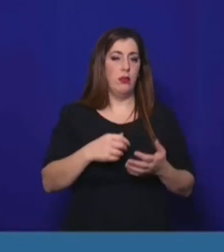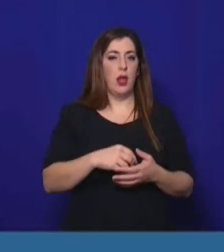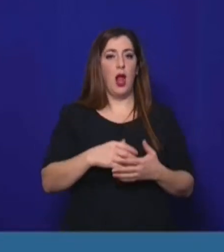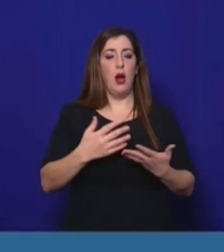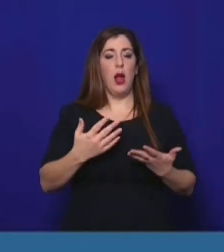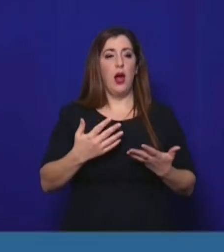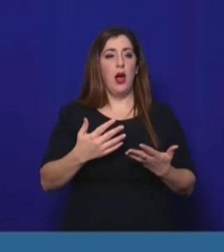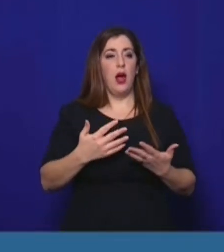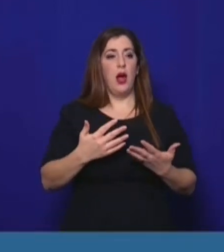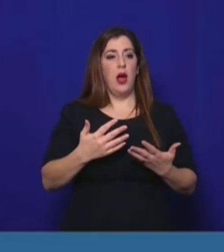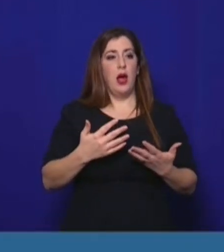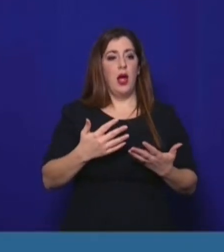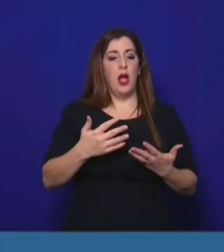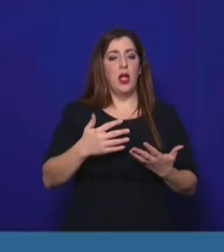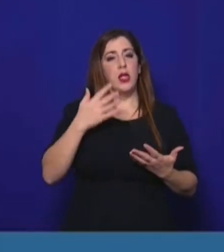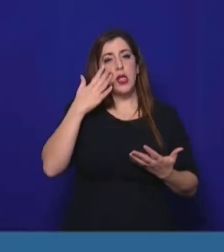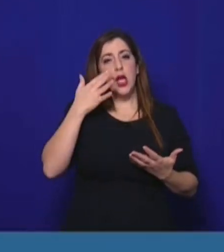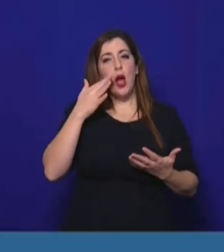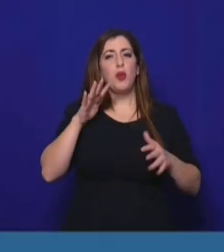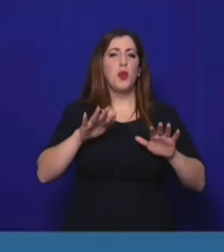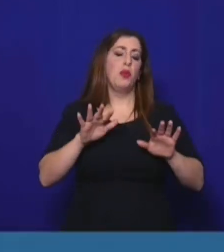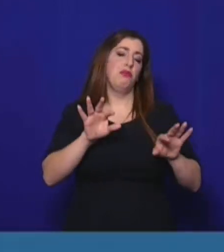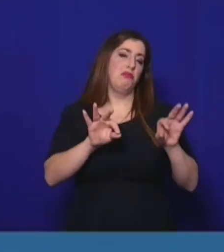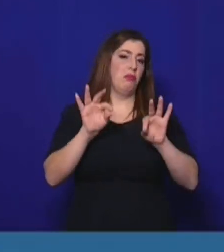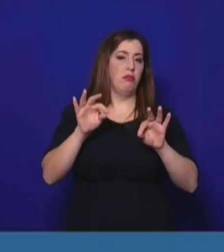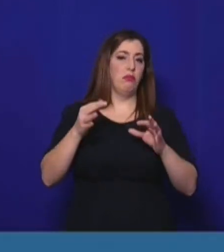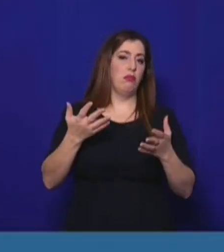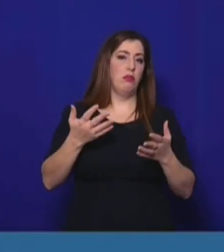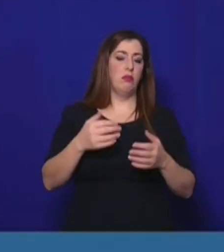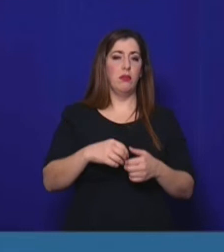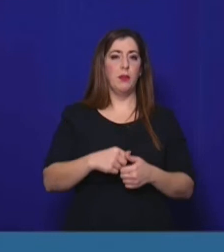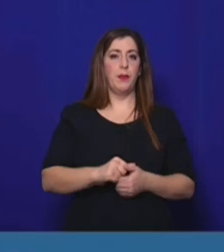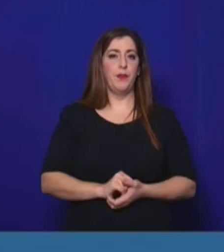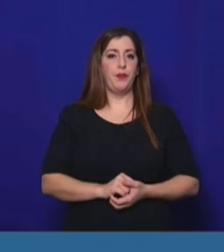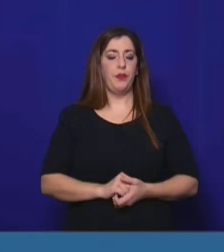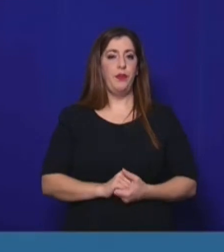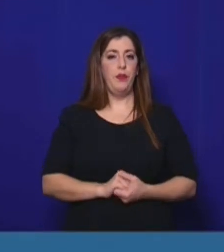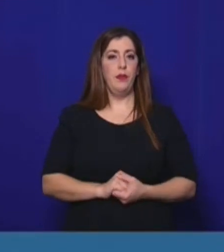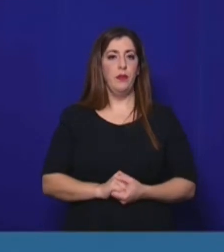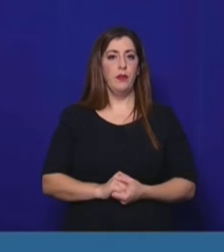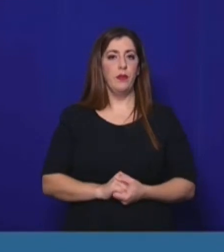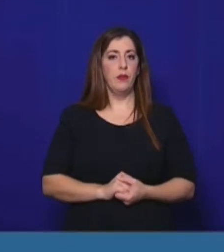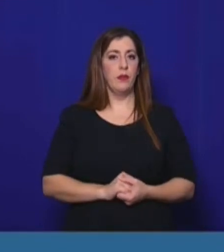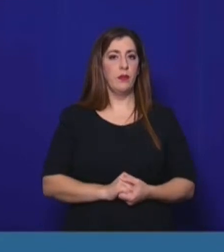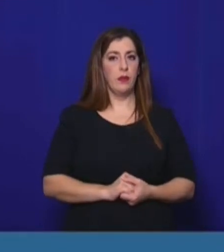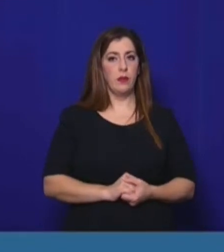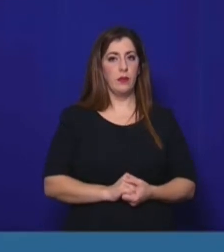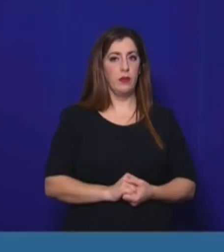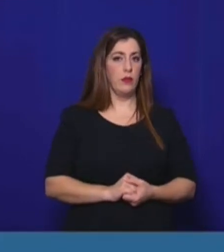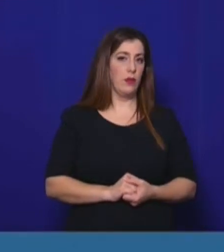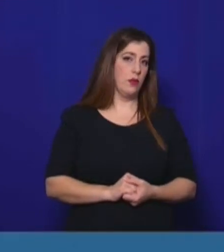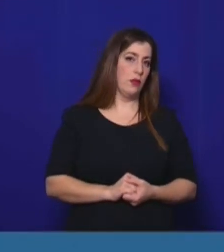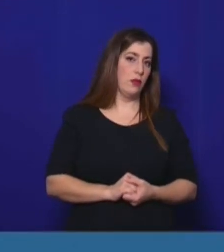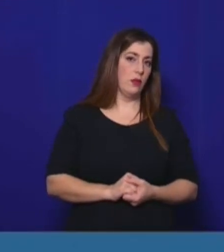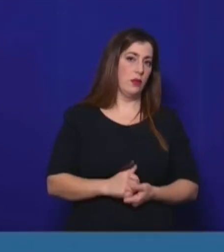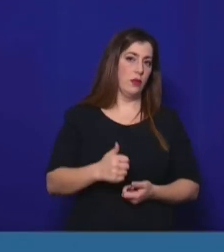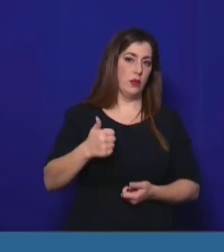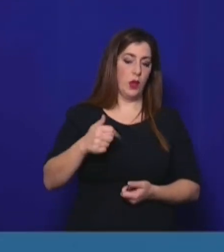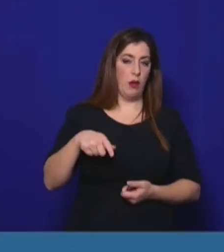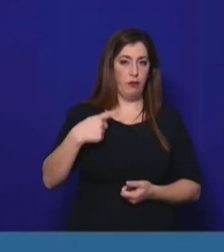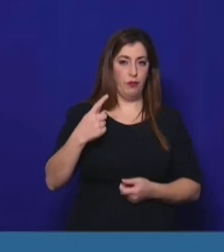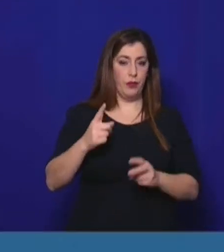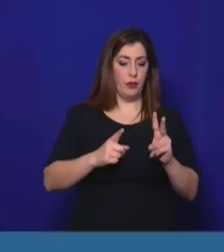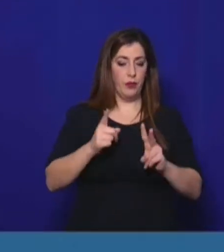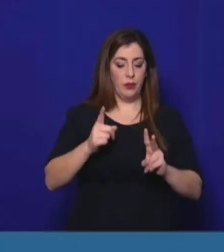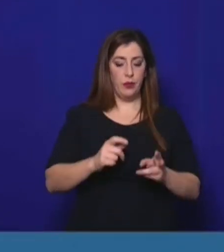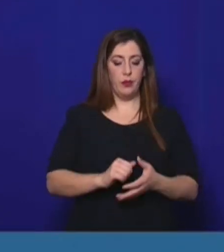jkunu propju joħorġu bħala pożittivi għal dan il-UK variant. Good afternoon,